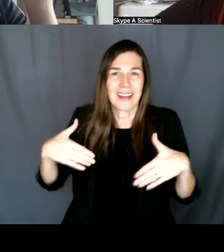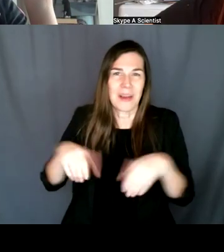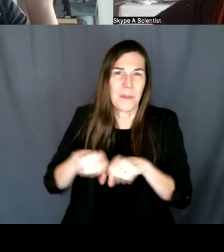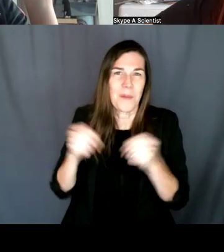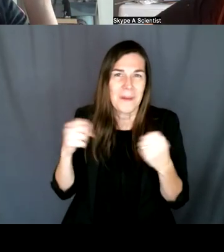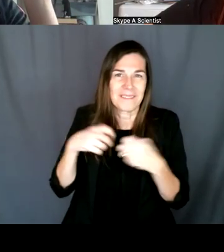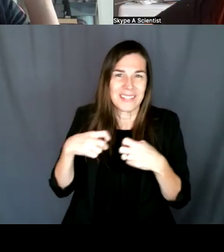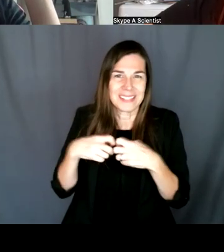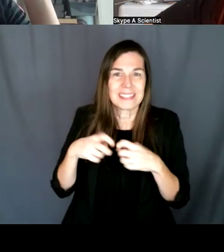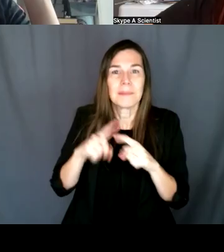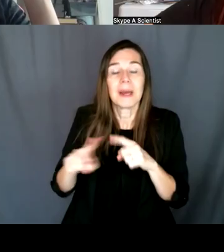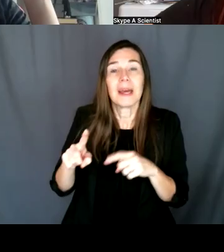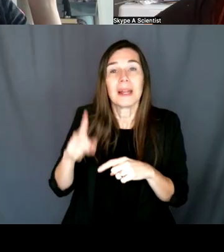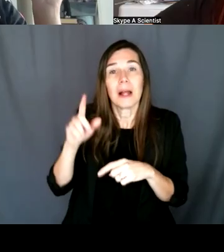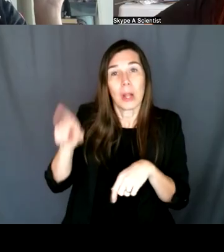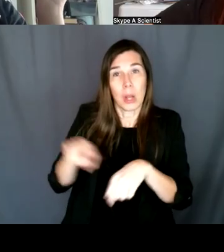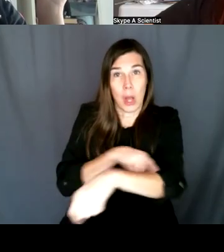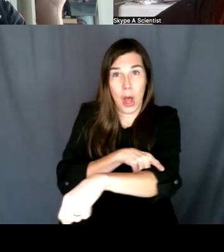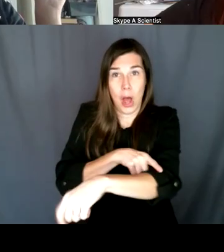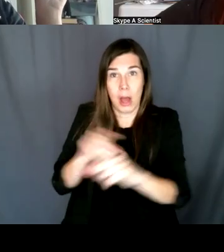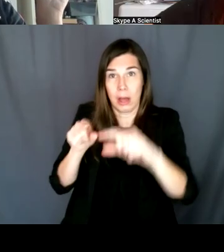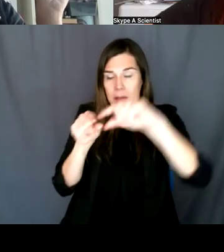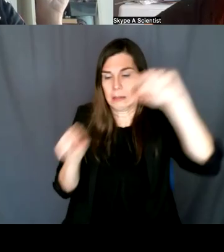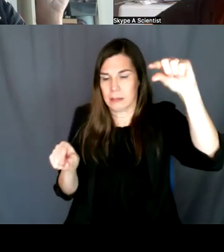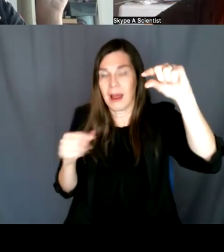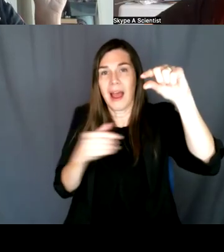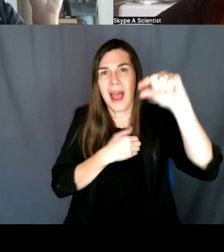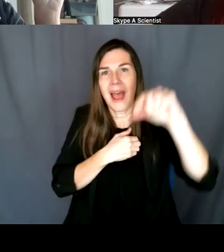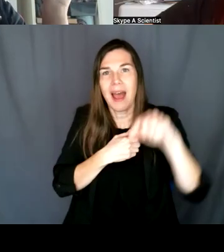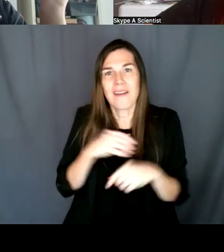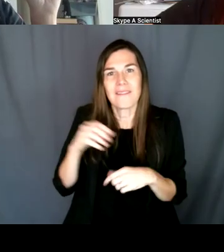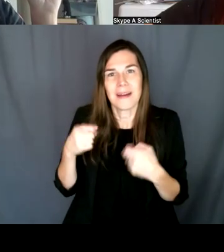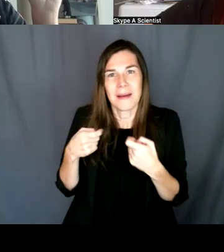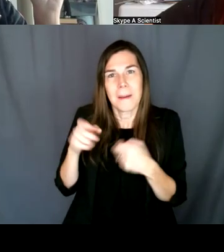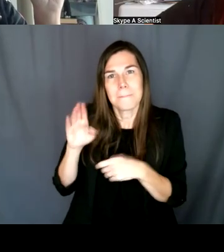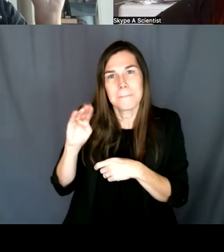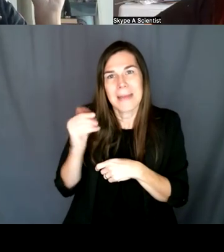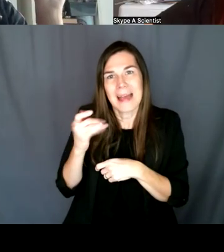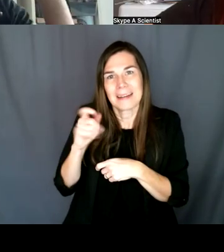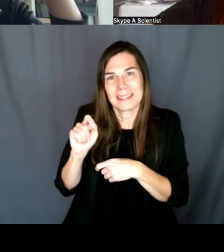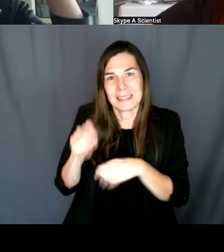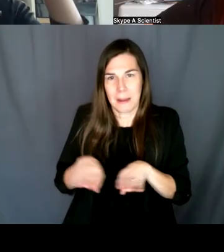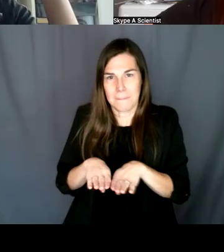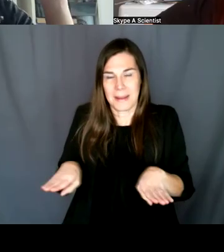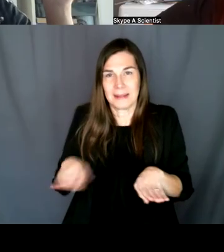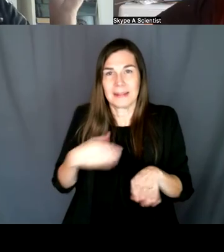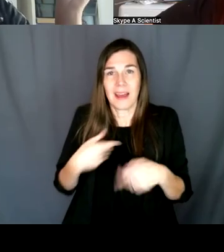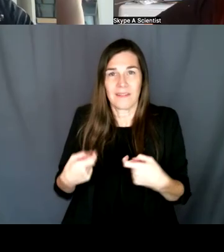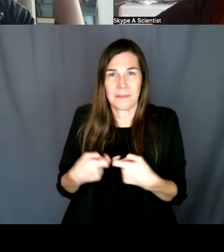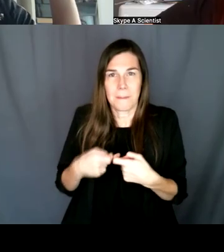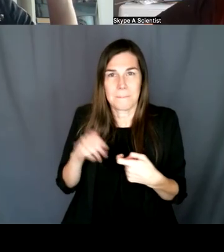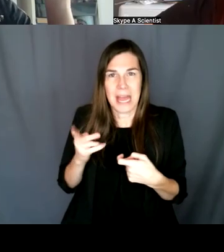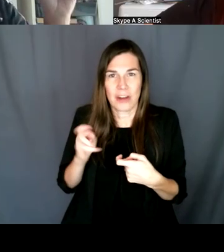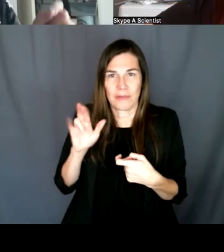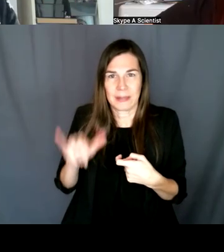in the bottom of the long bar, and then there's a battery in the base. And so every time this long bar